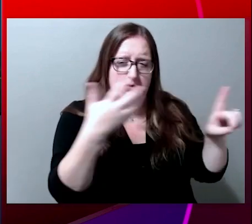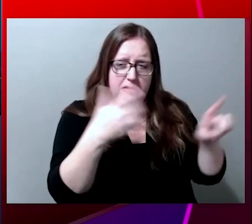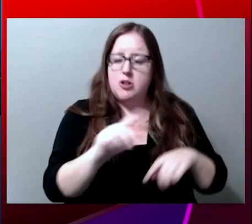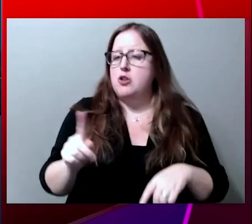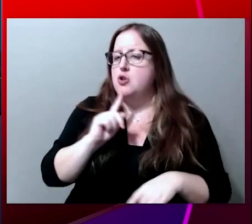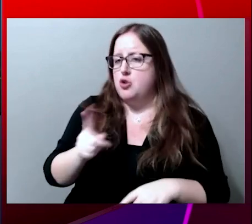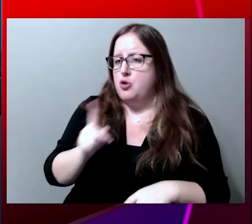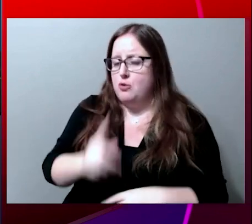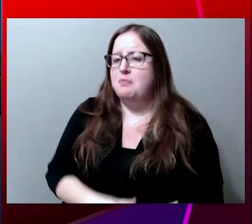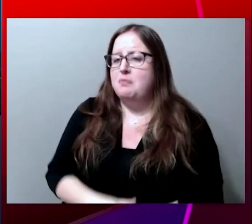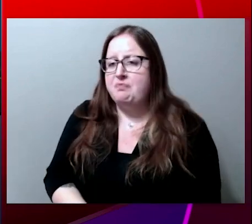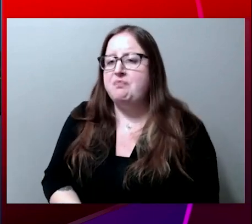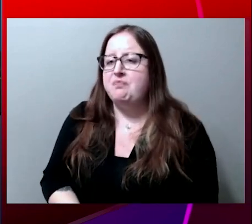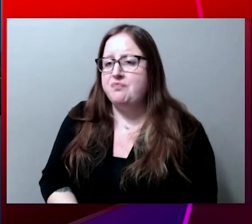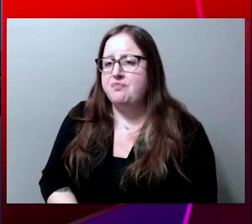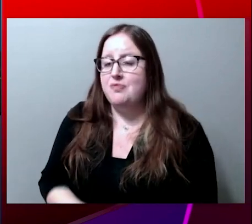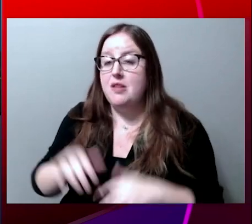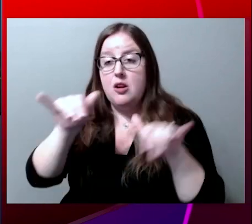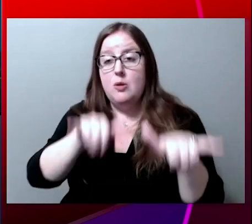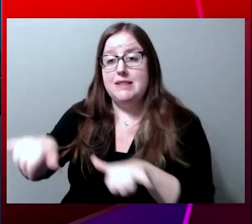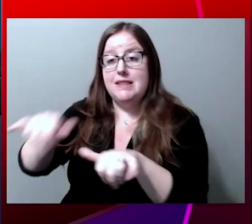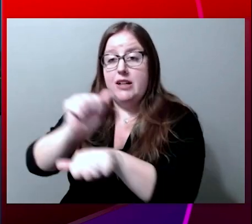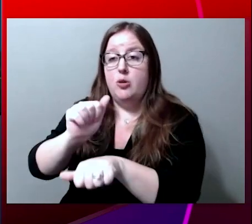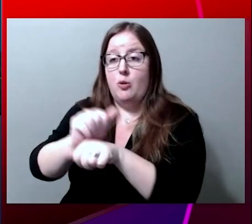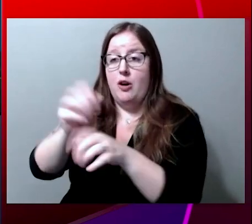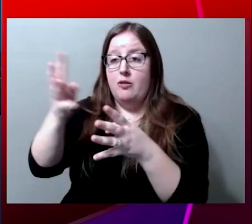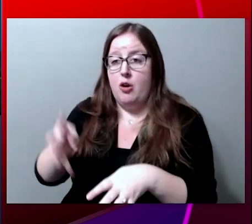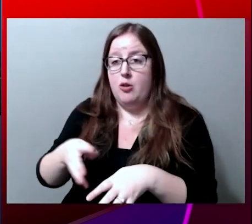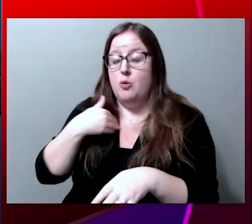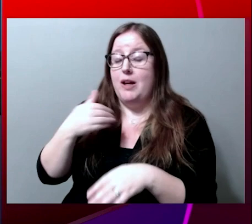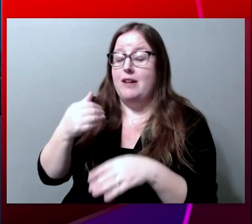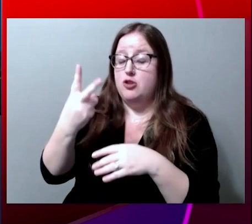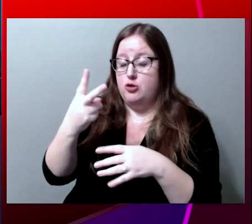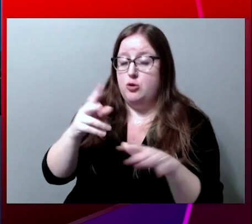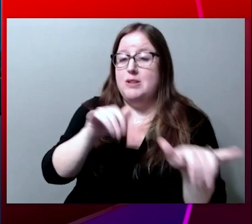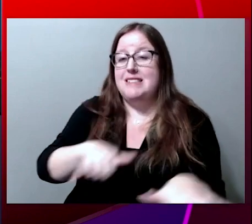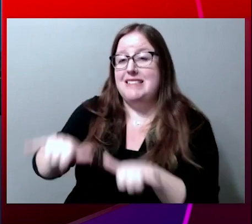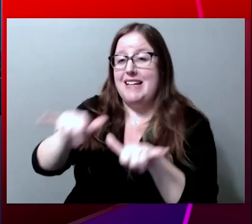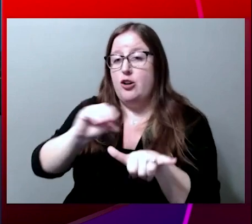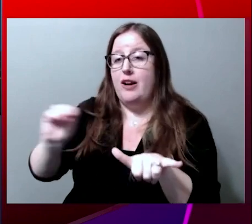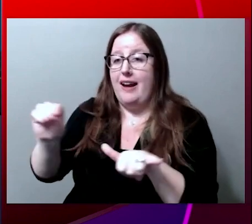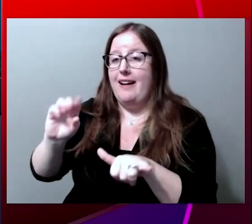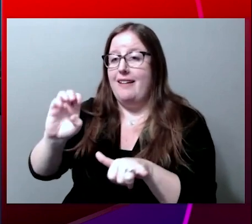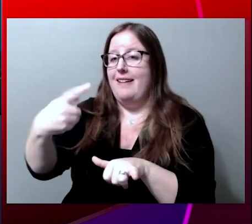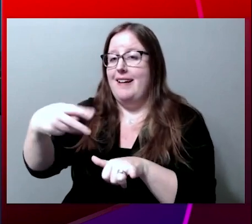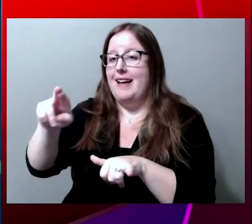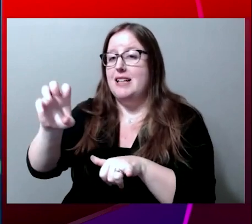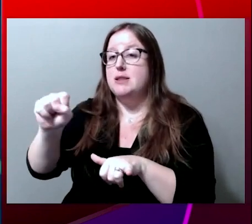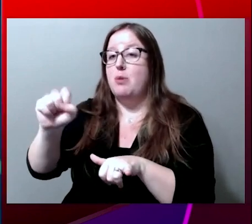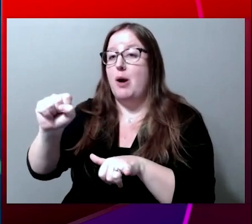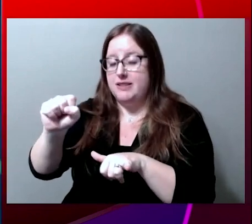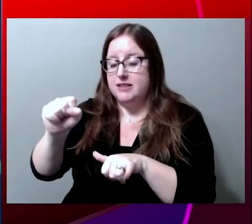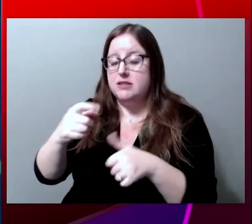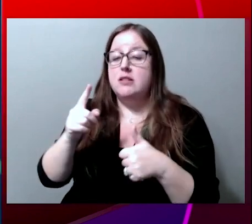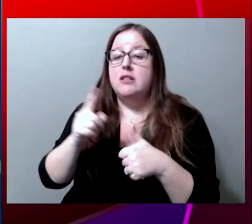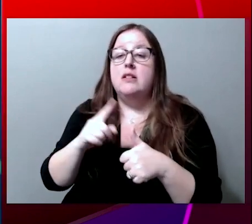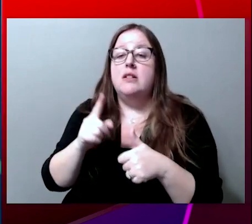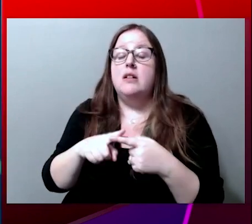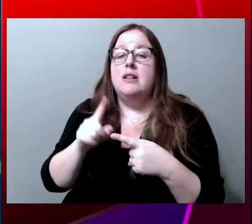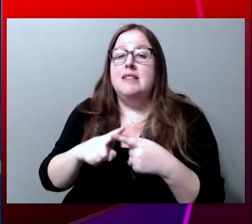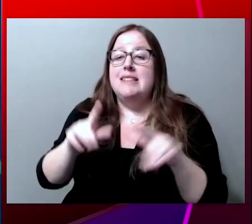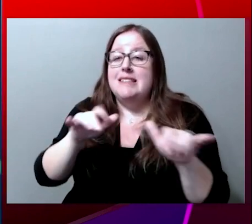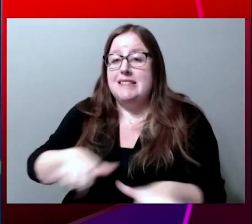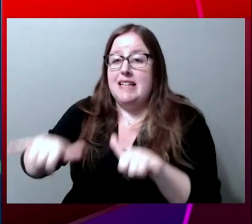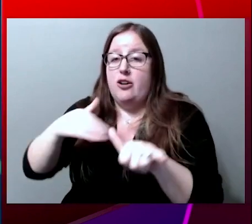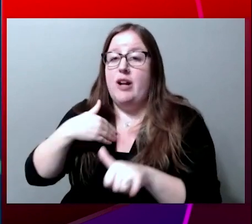So standard workflow, we have two types of workflows, standard workflows and express workflows. Standard workflows have an at most once